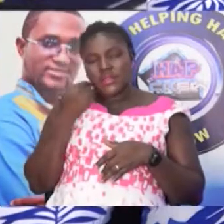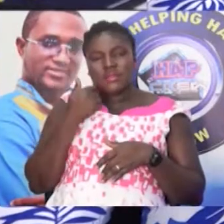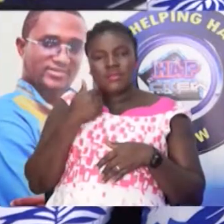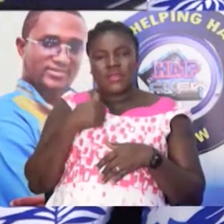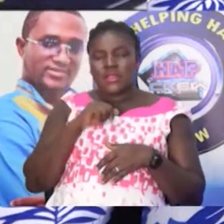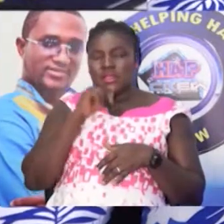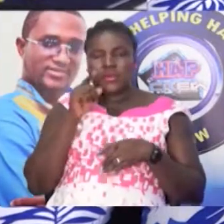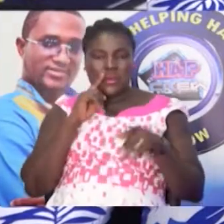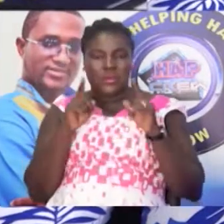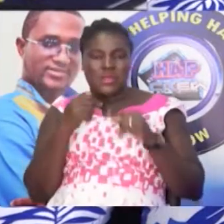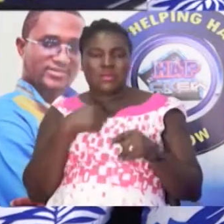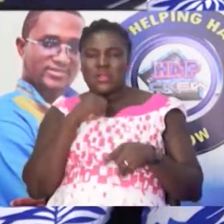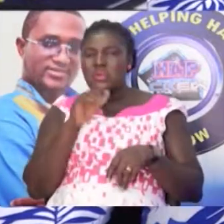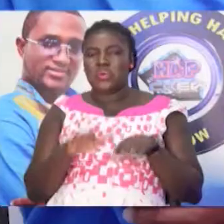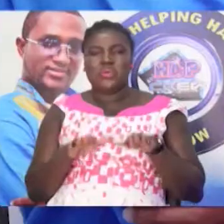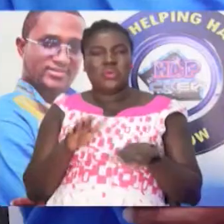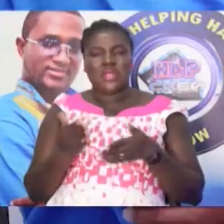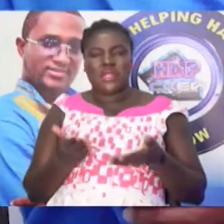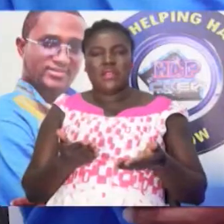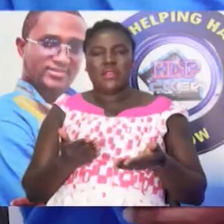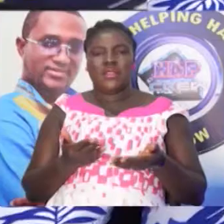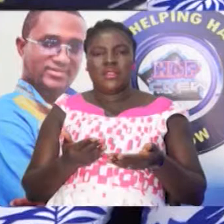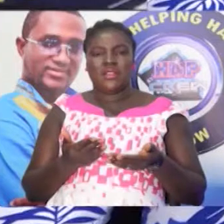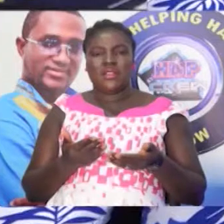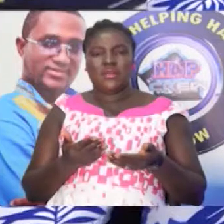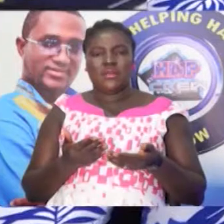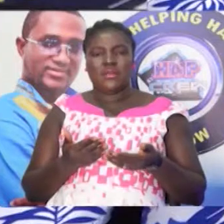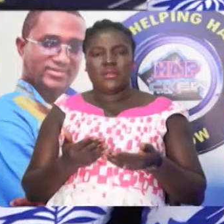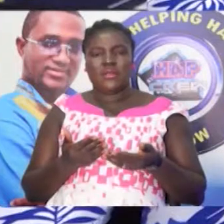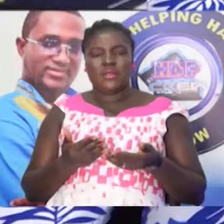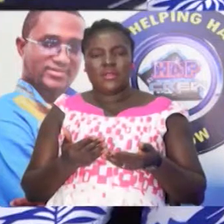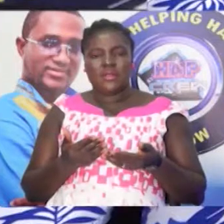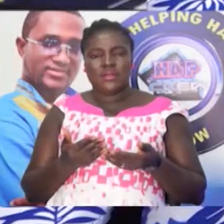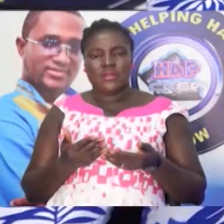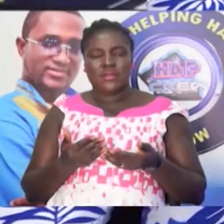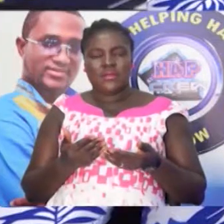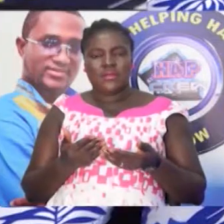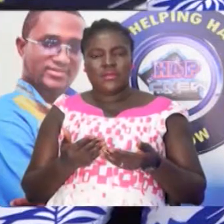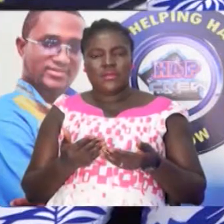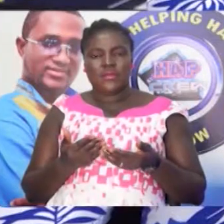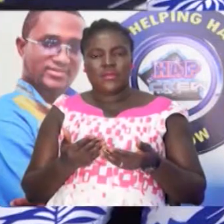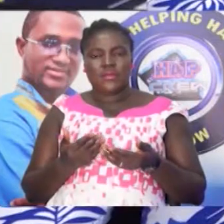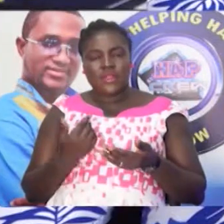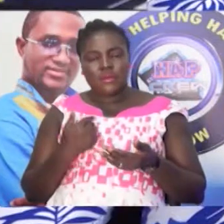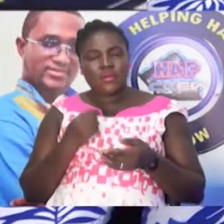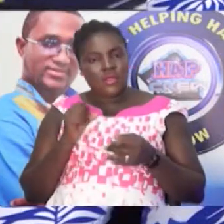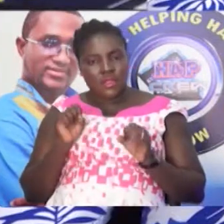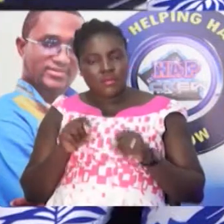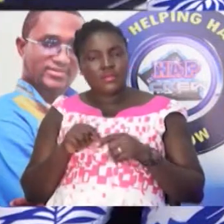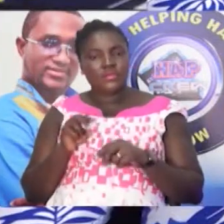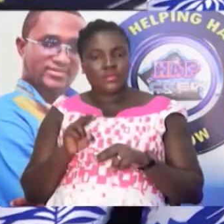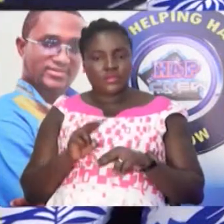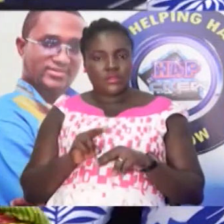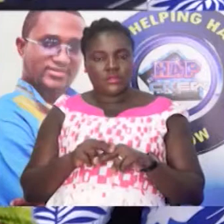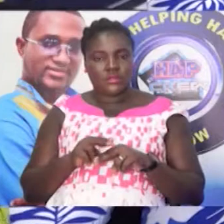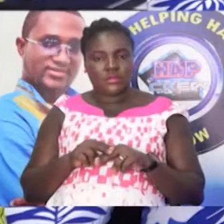then. Okay. Because I wasn't talking, I wasn't walking. Wow. So basically, I was just there, even